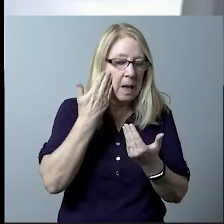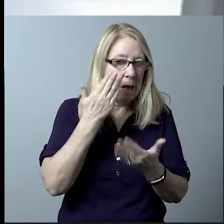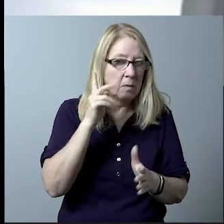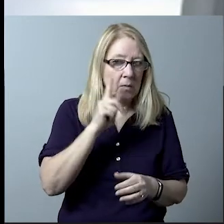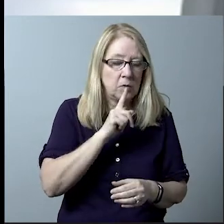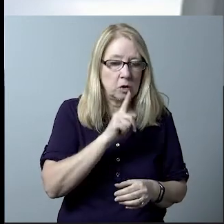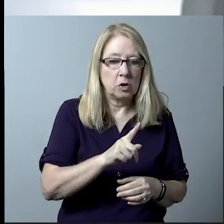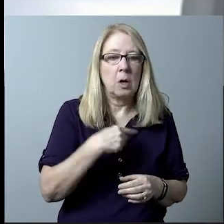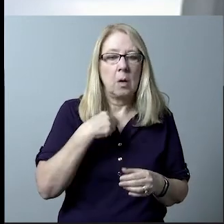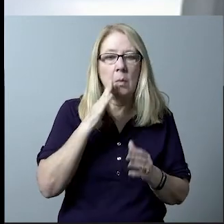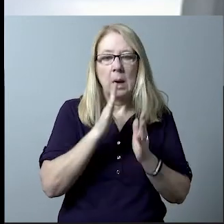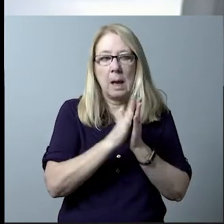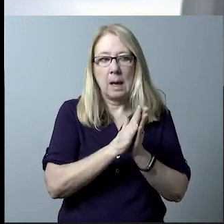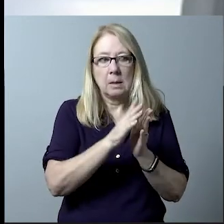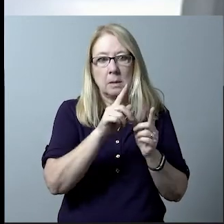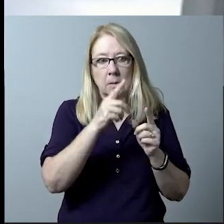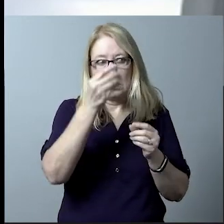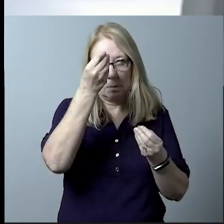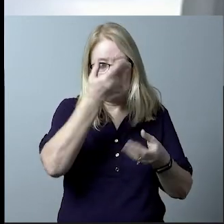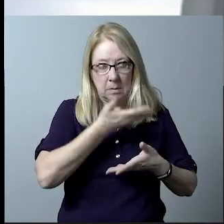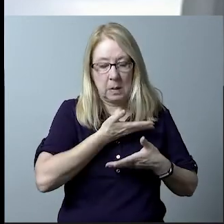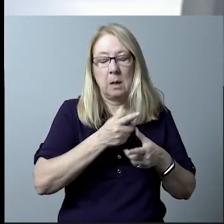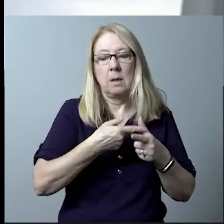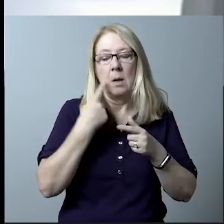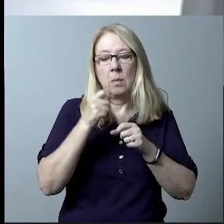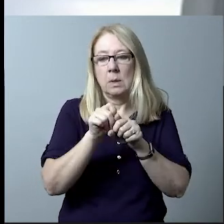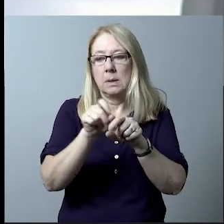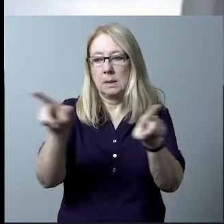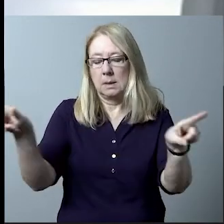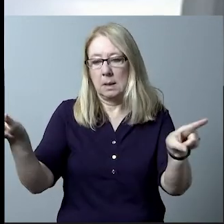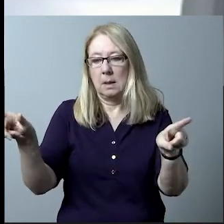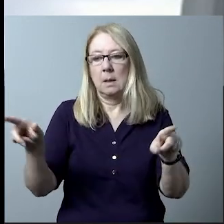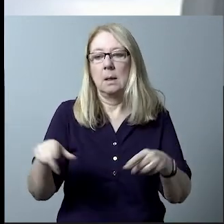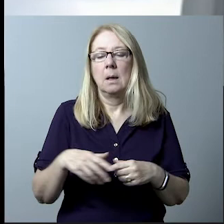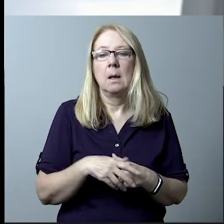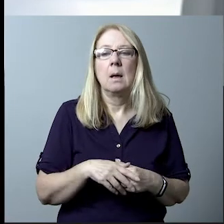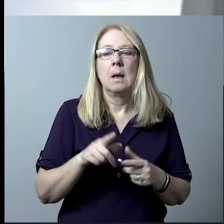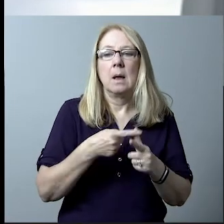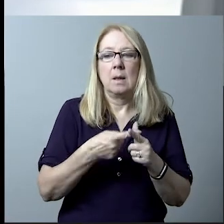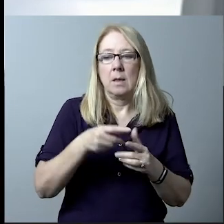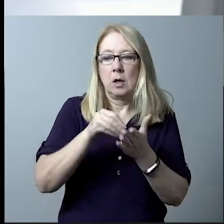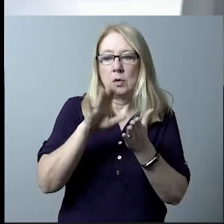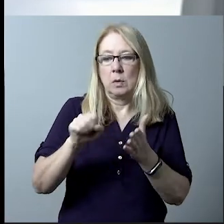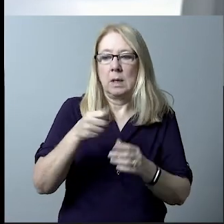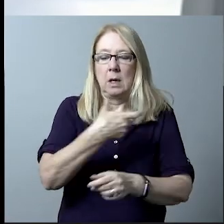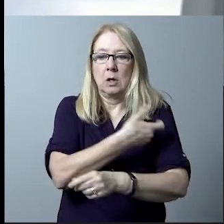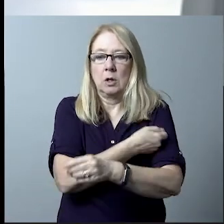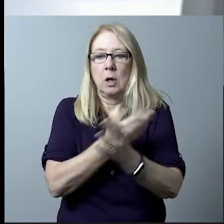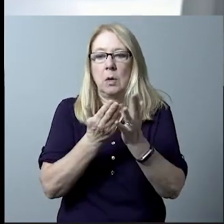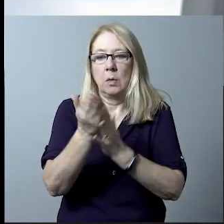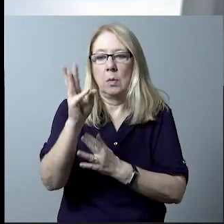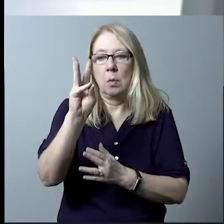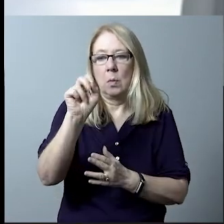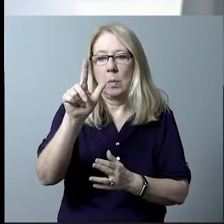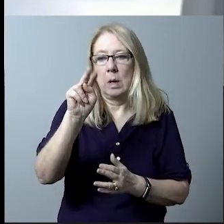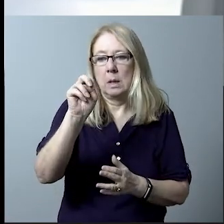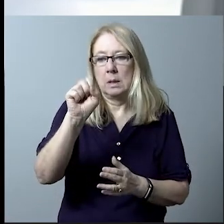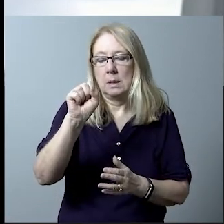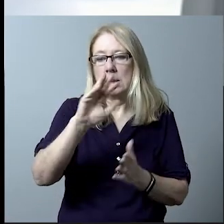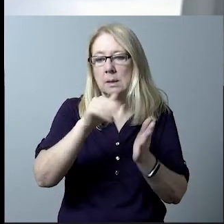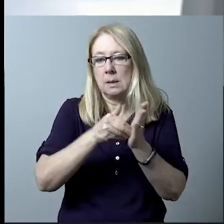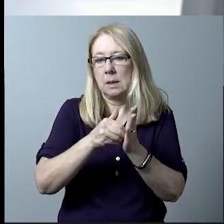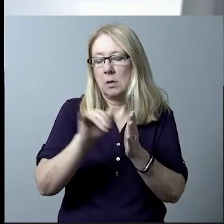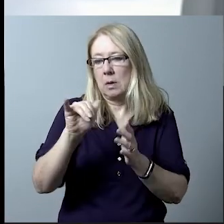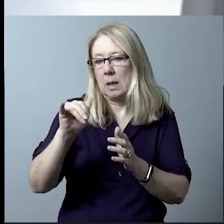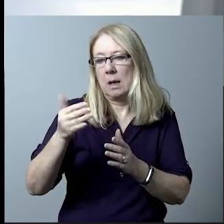year, so I will get that information and ask us to send that out for the campus. And then students can get their flu shots through the Wellness